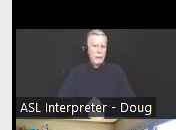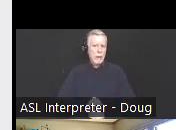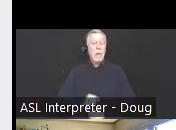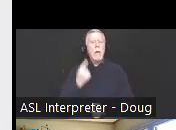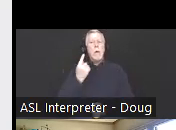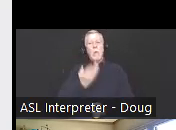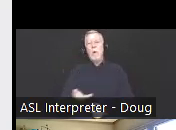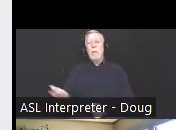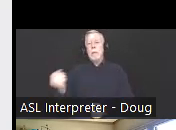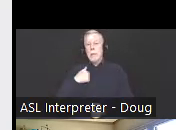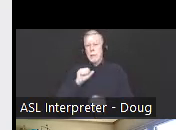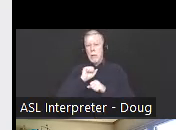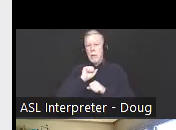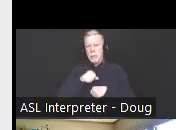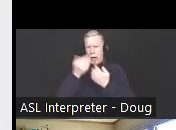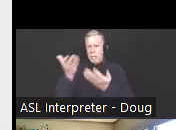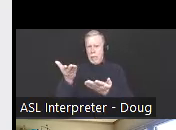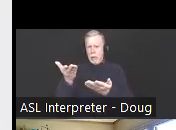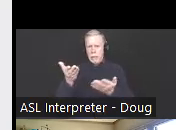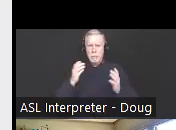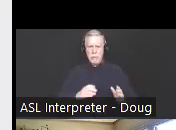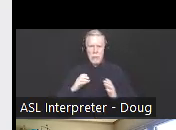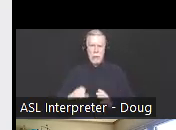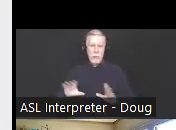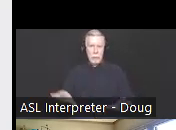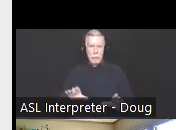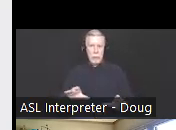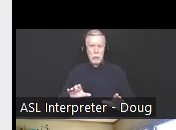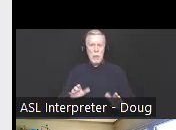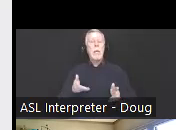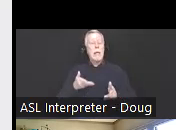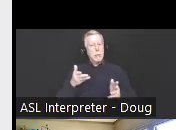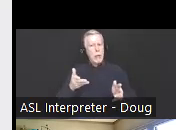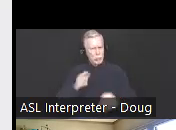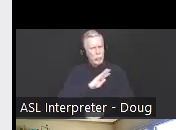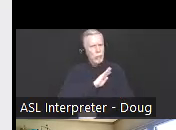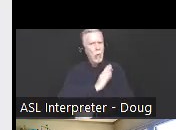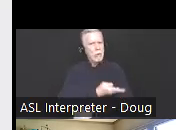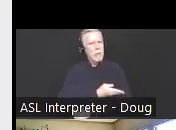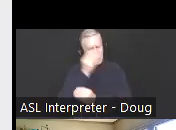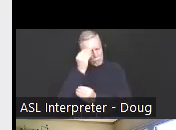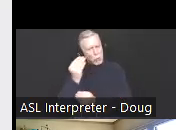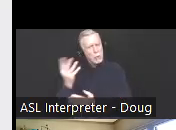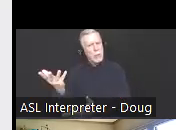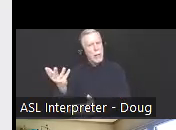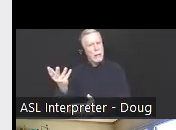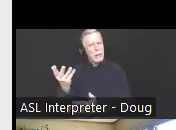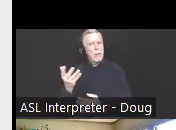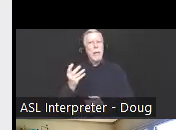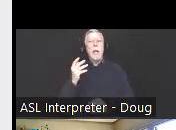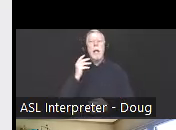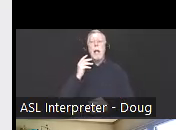I'm recommending clients do is a way that you forcefully communicate that as you make the majority of